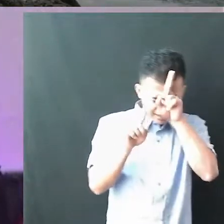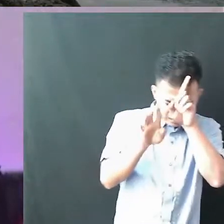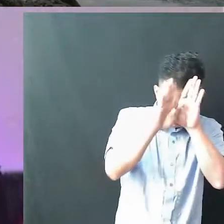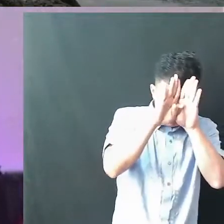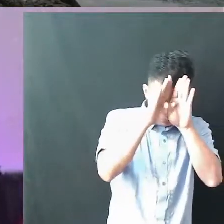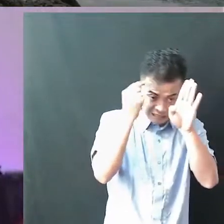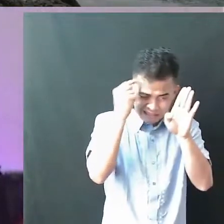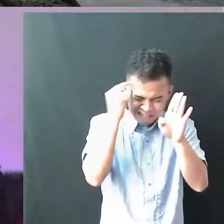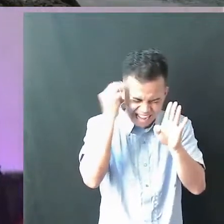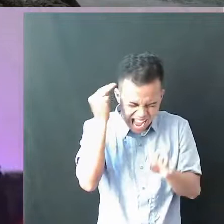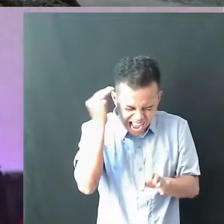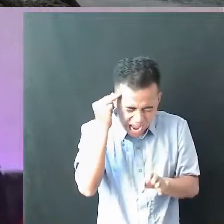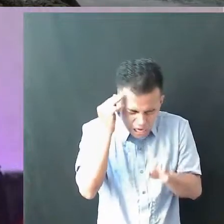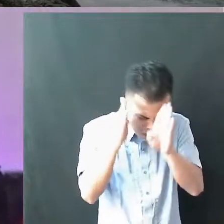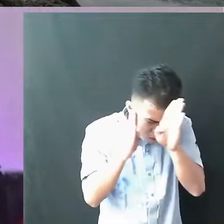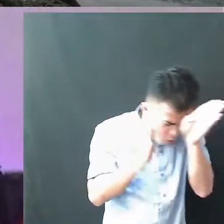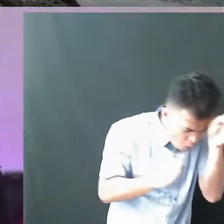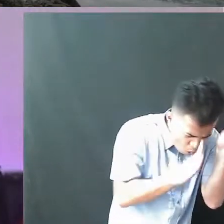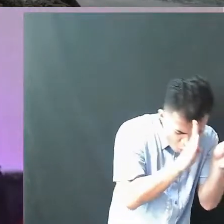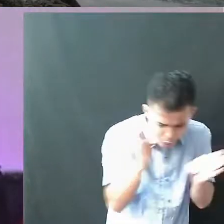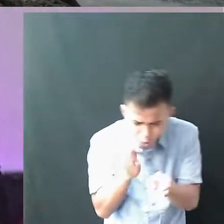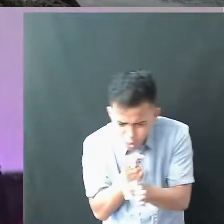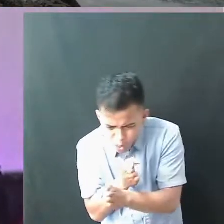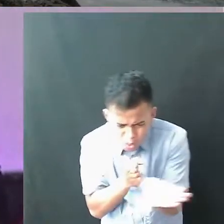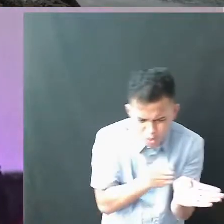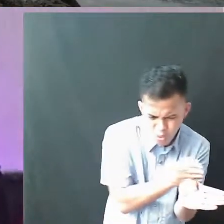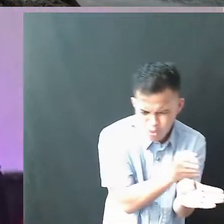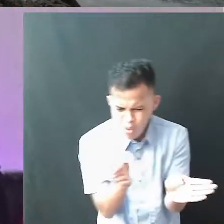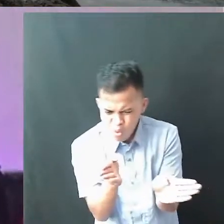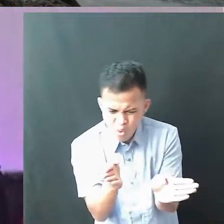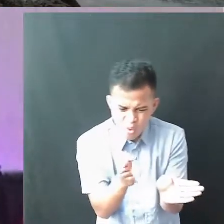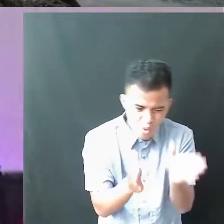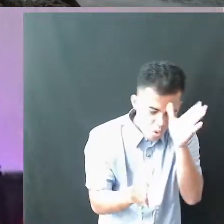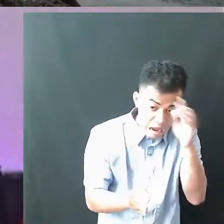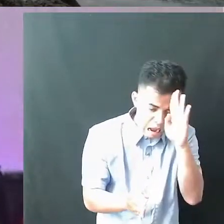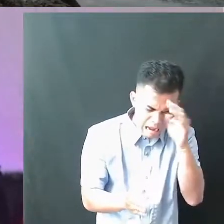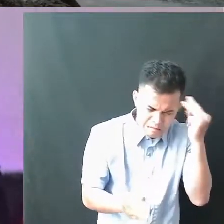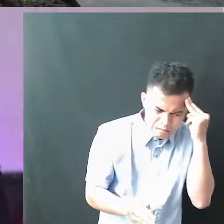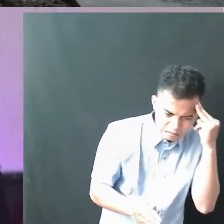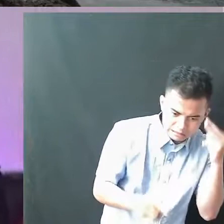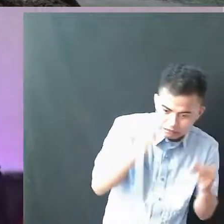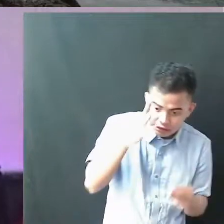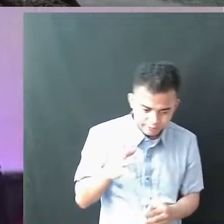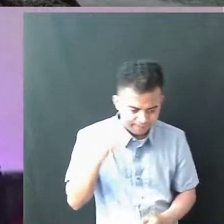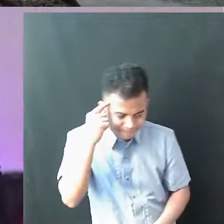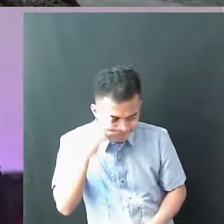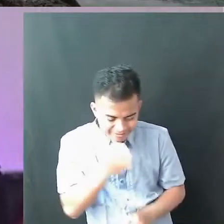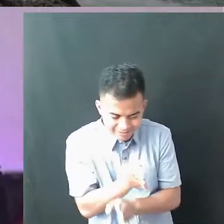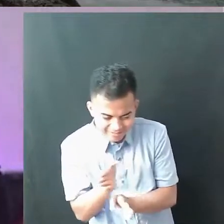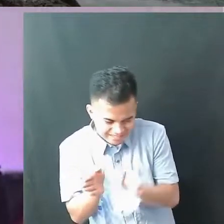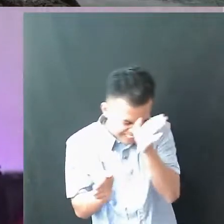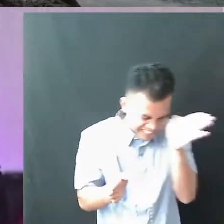fighting against the Spirit of God. The two do not agree. They cannot stay together. Either